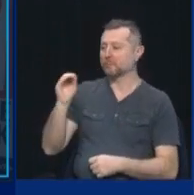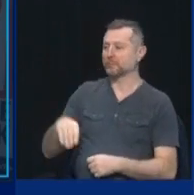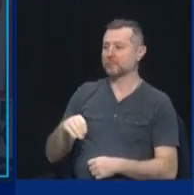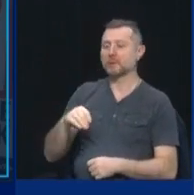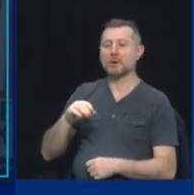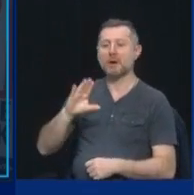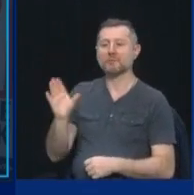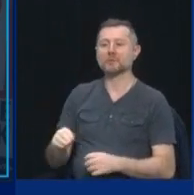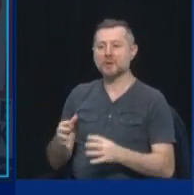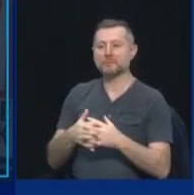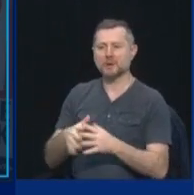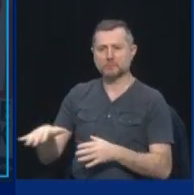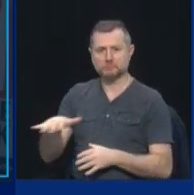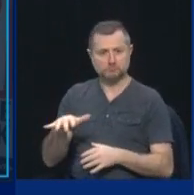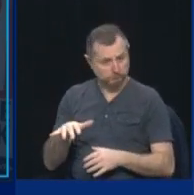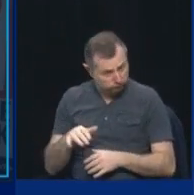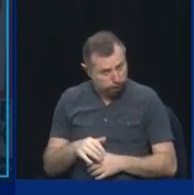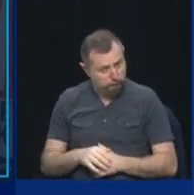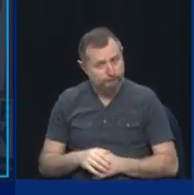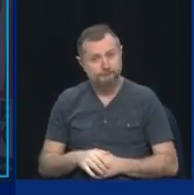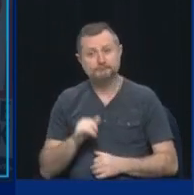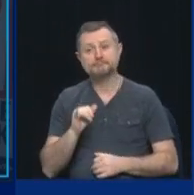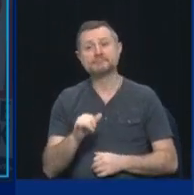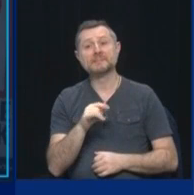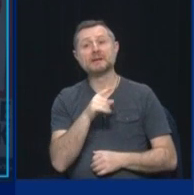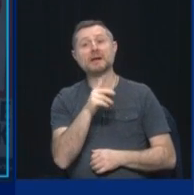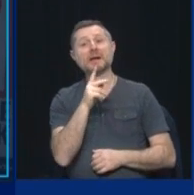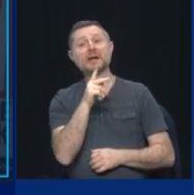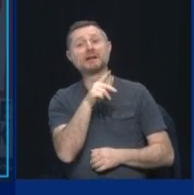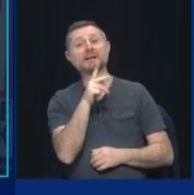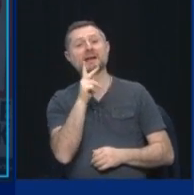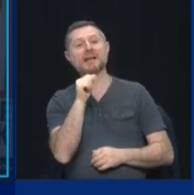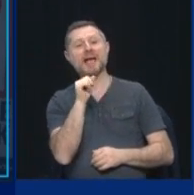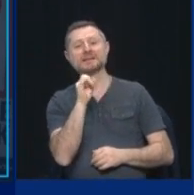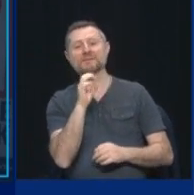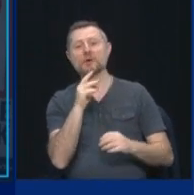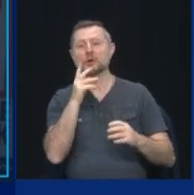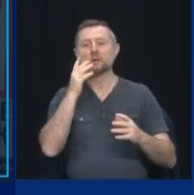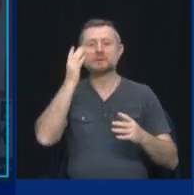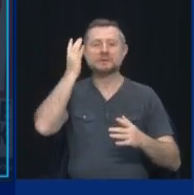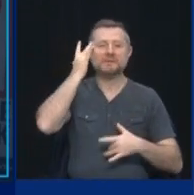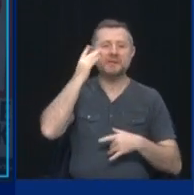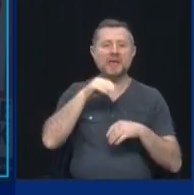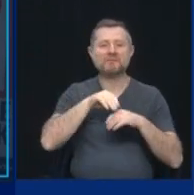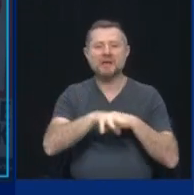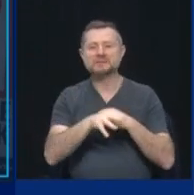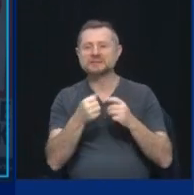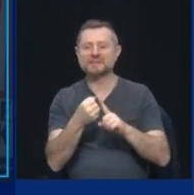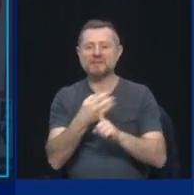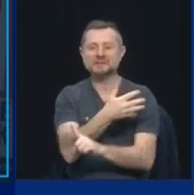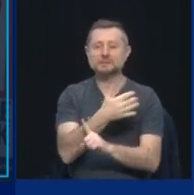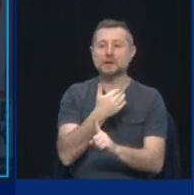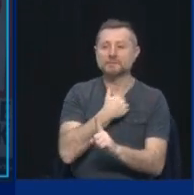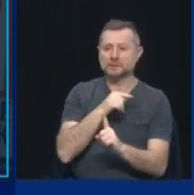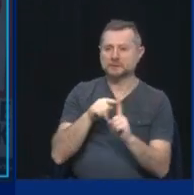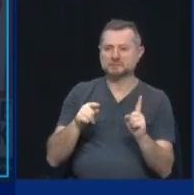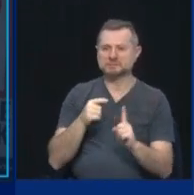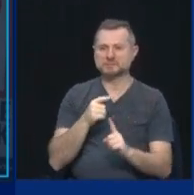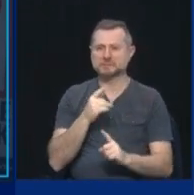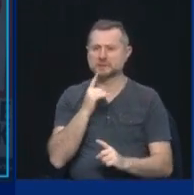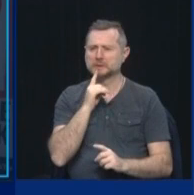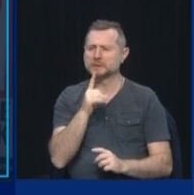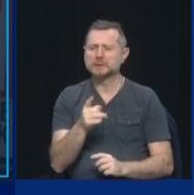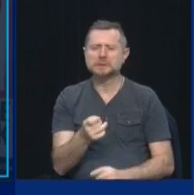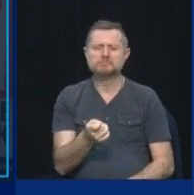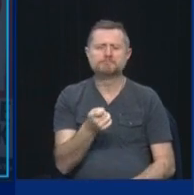the vaccine are very limited. I don't know anyone, frankly, who couldn't go to